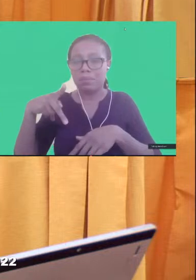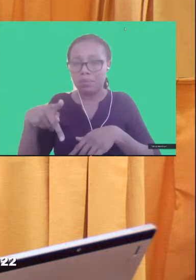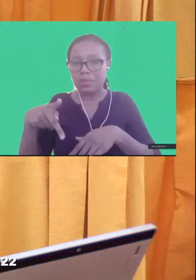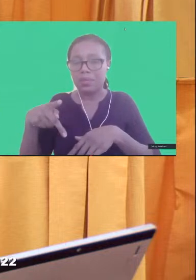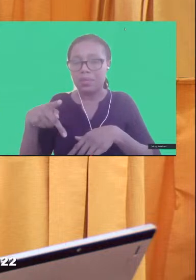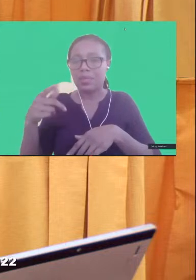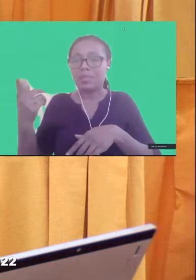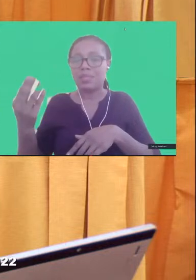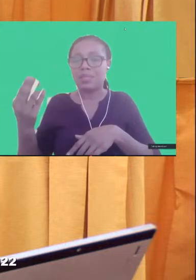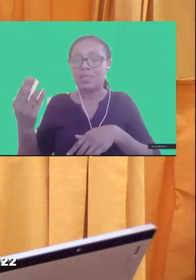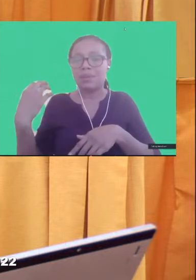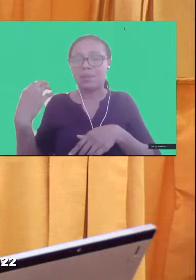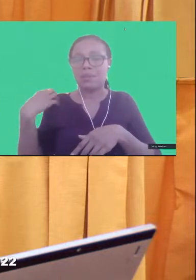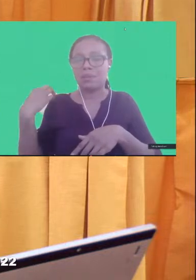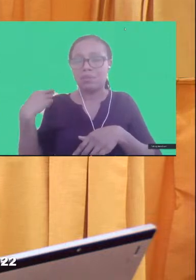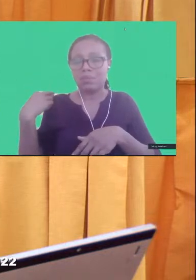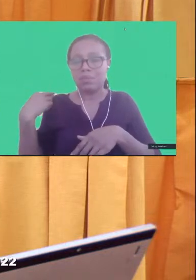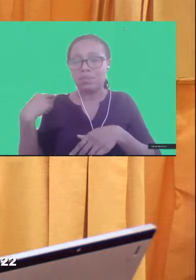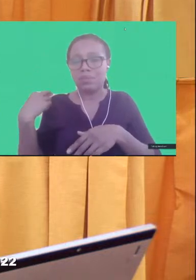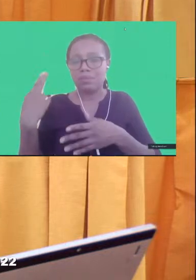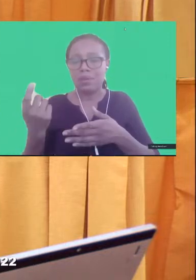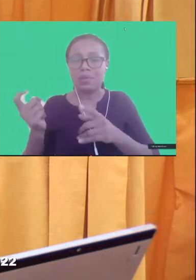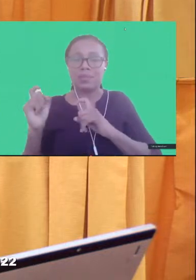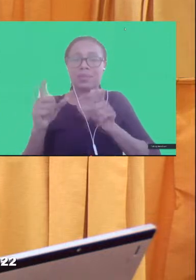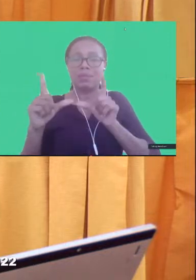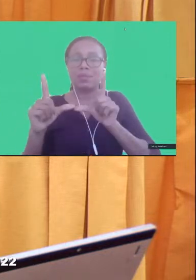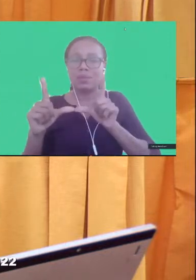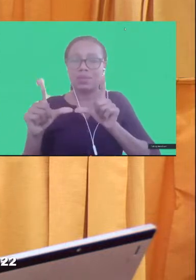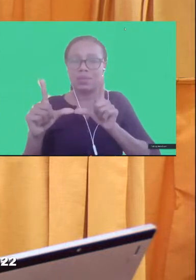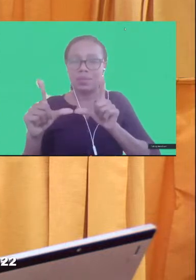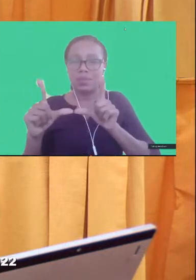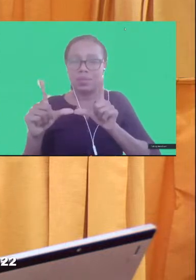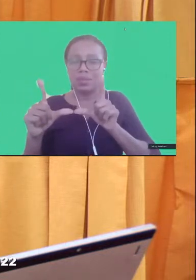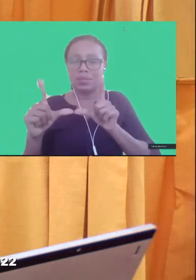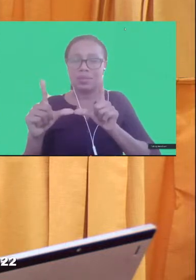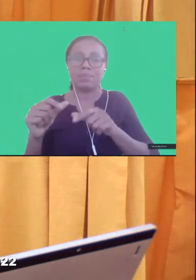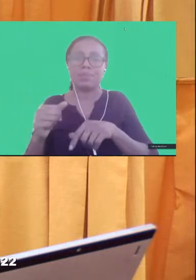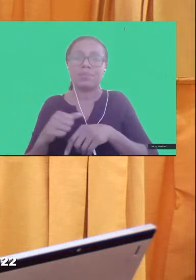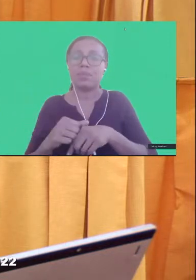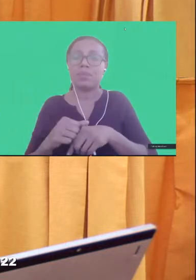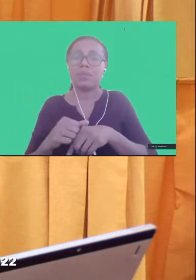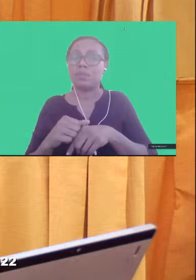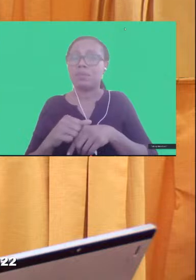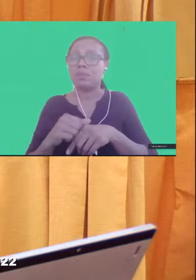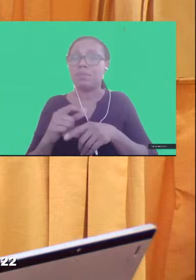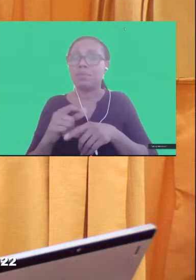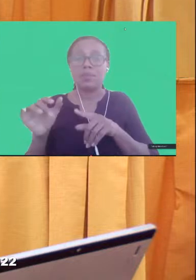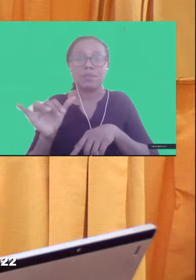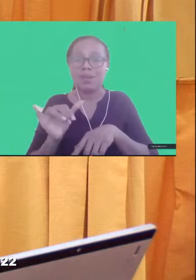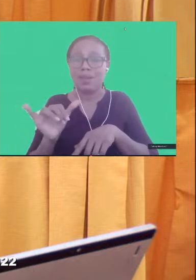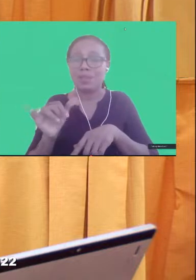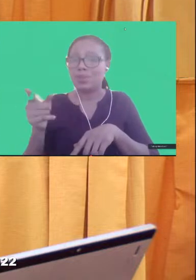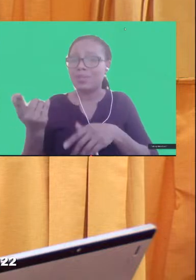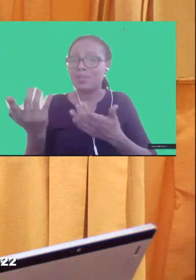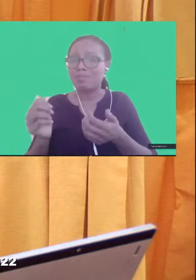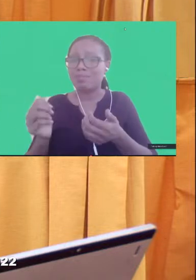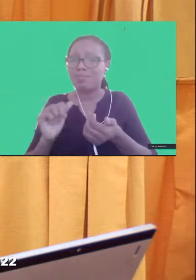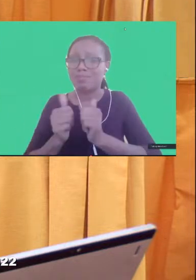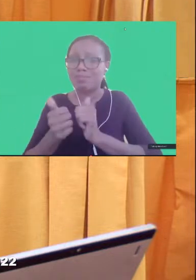and they're simultaneously a competitor. So to address that situation, we felt it was